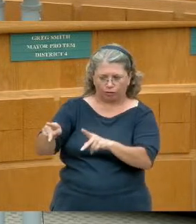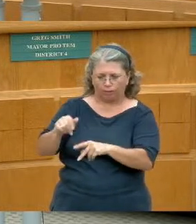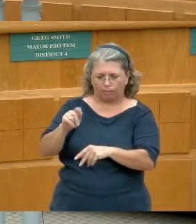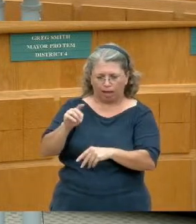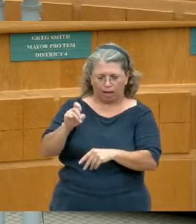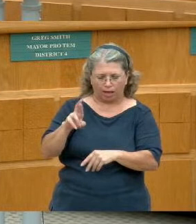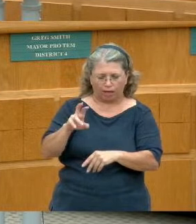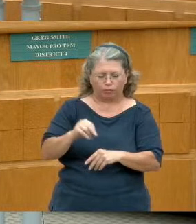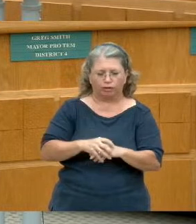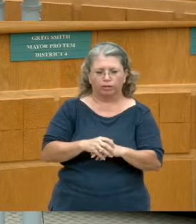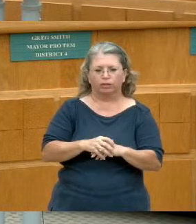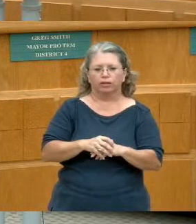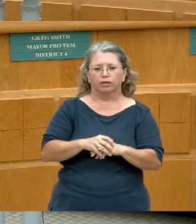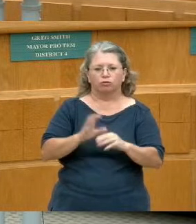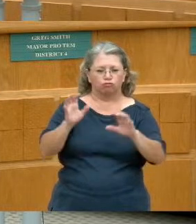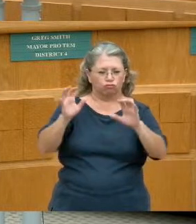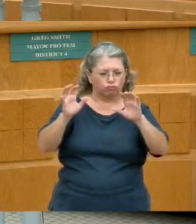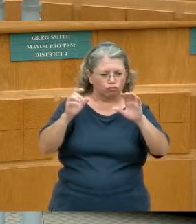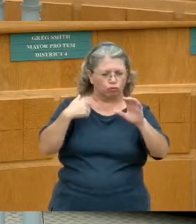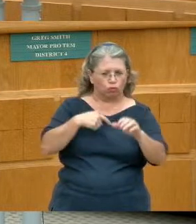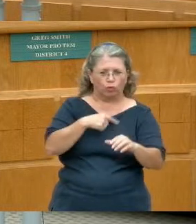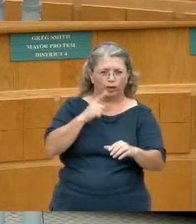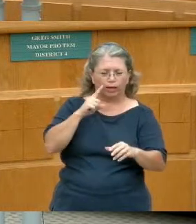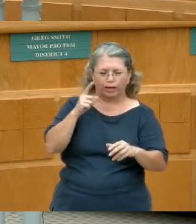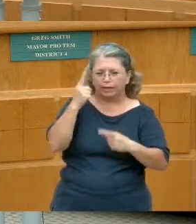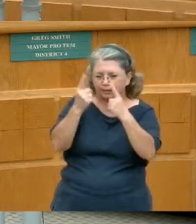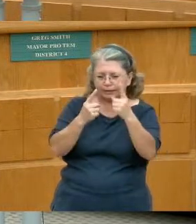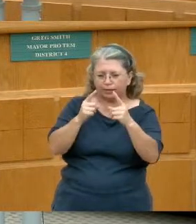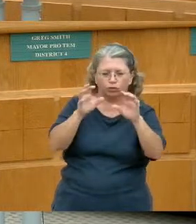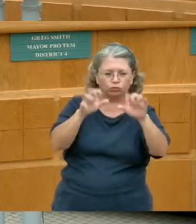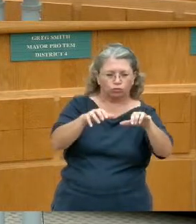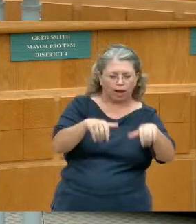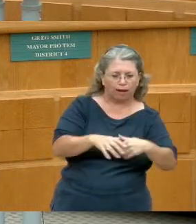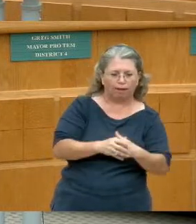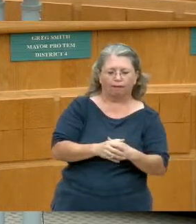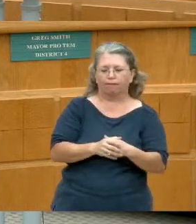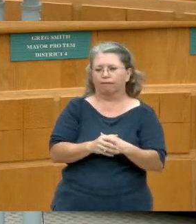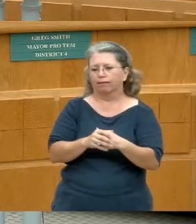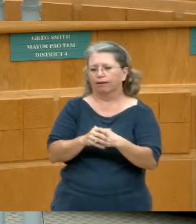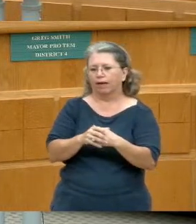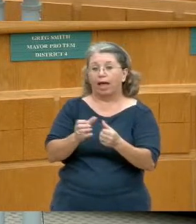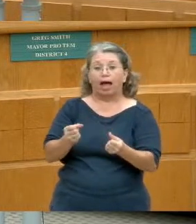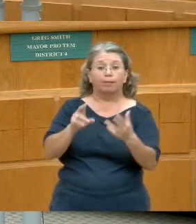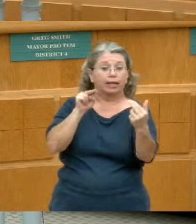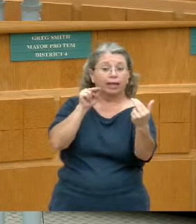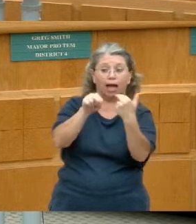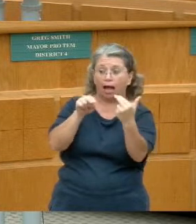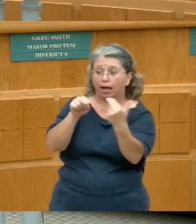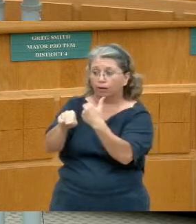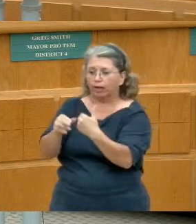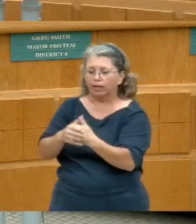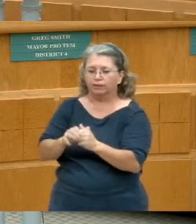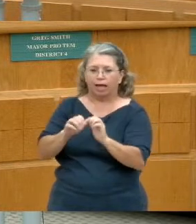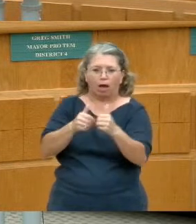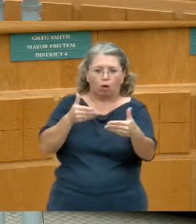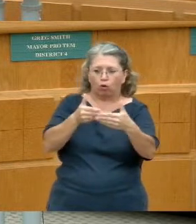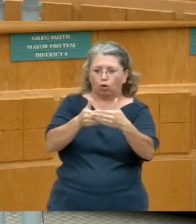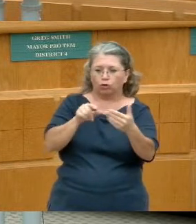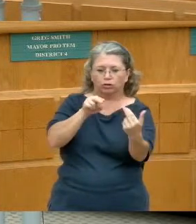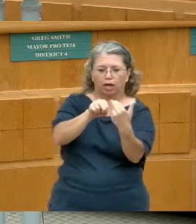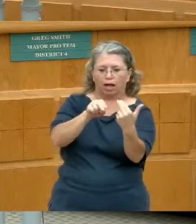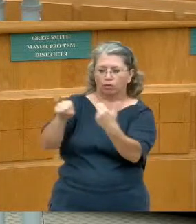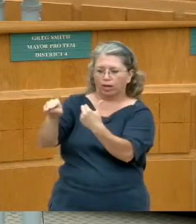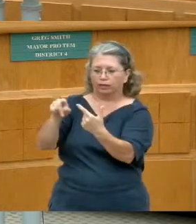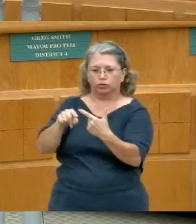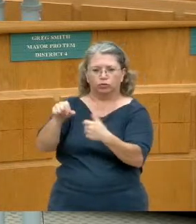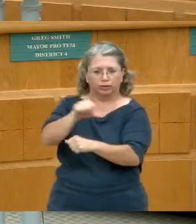at temperature. We're also looking at things like where are there highways, how close are those highways in proximity to